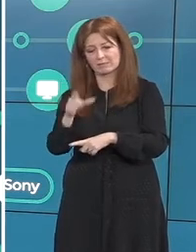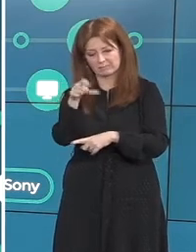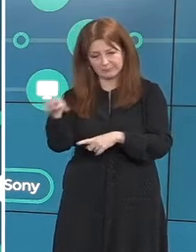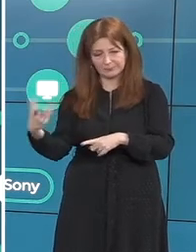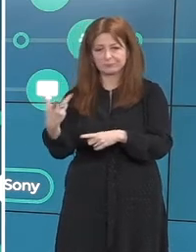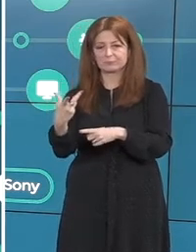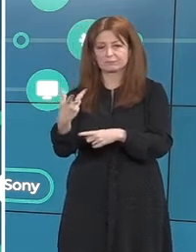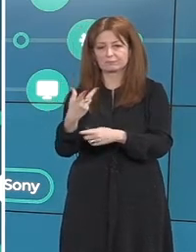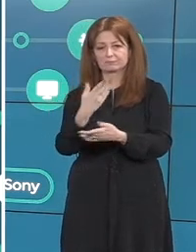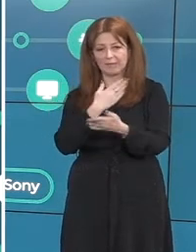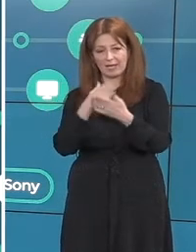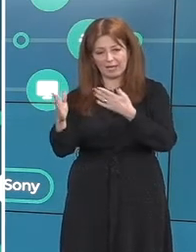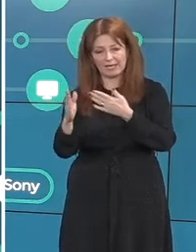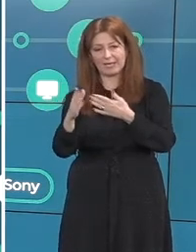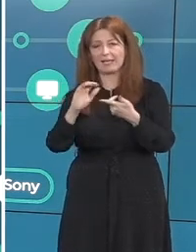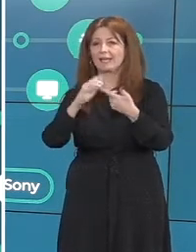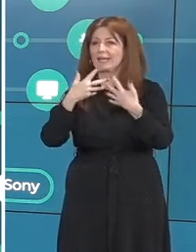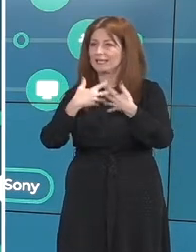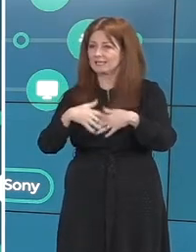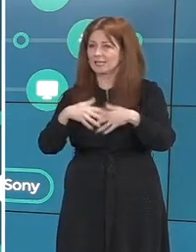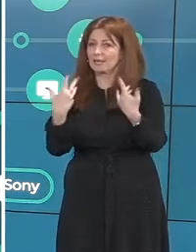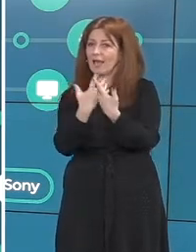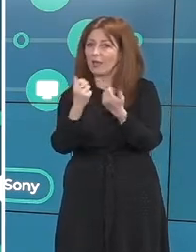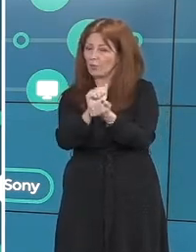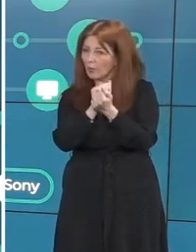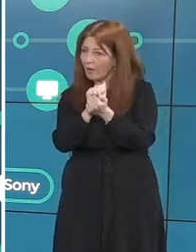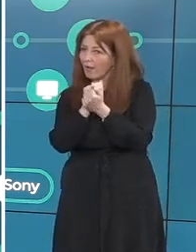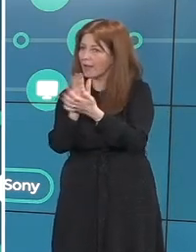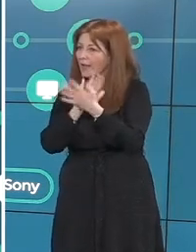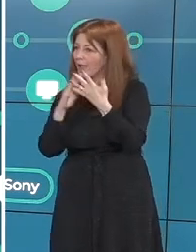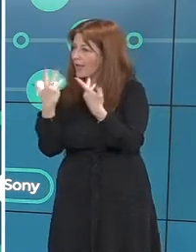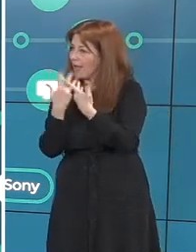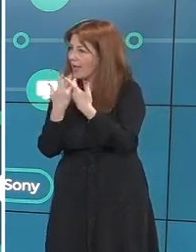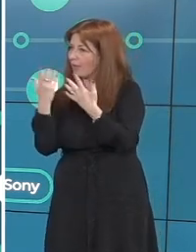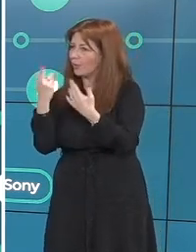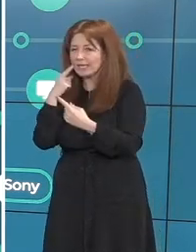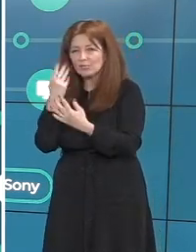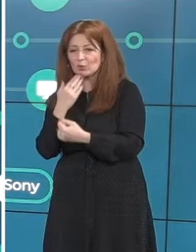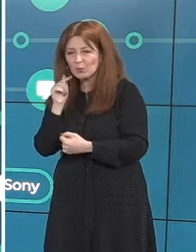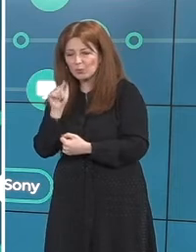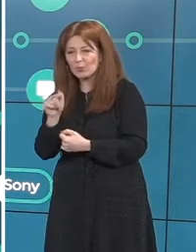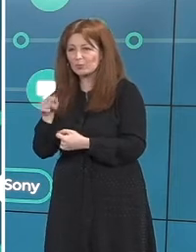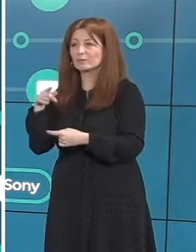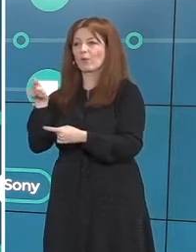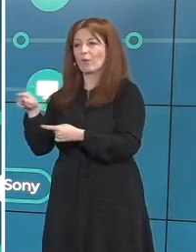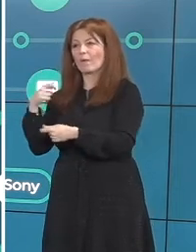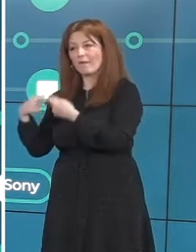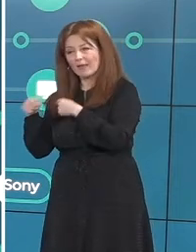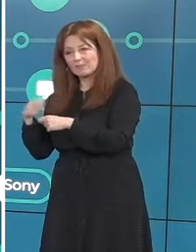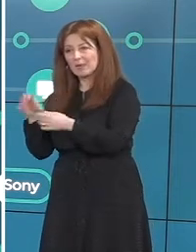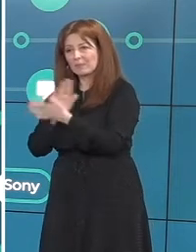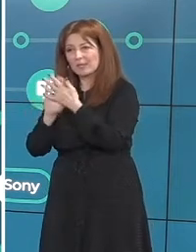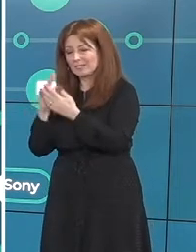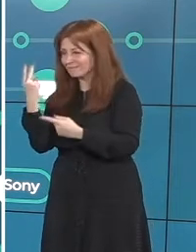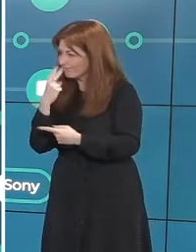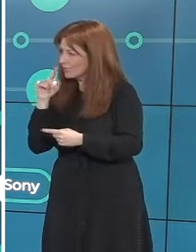at your hiring processes and portals about how accessible are they, how flexible, and what's plan B if you struggle with the site. How